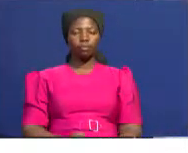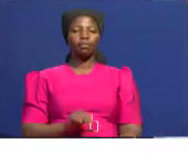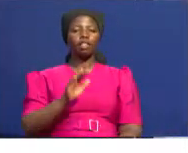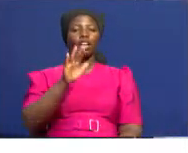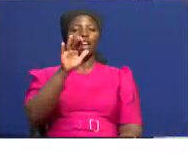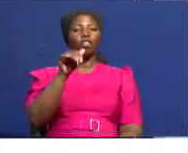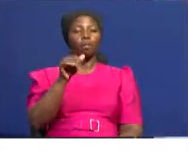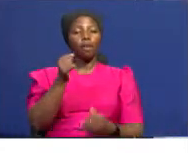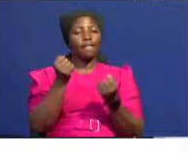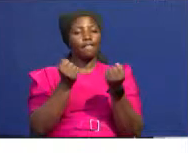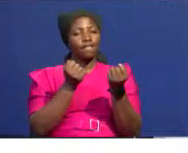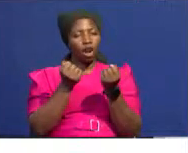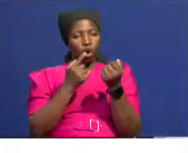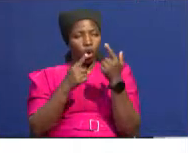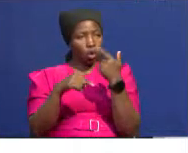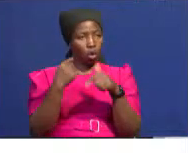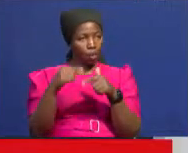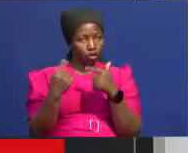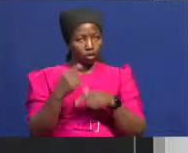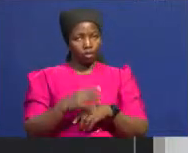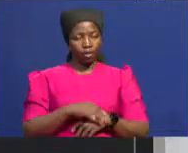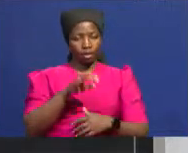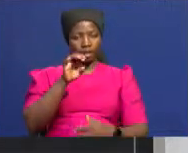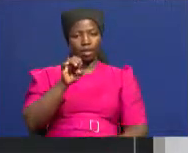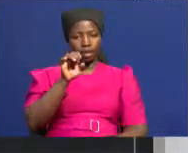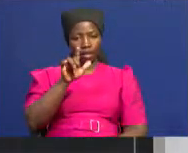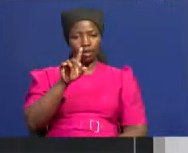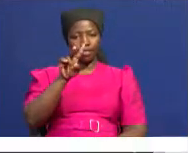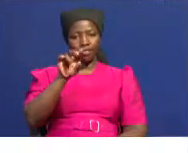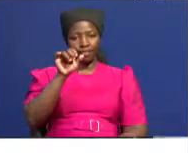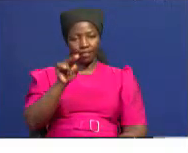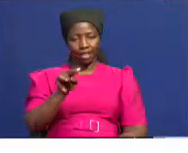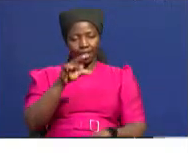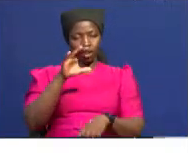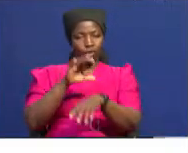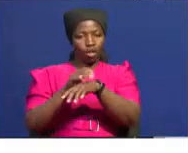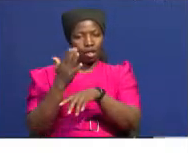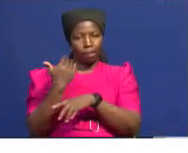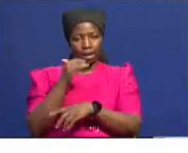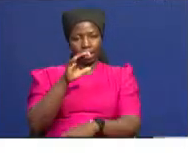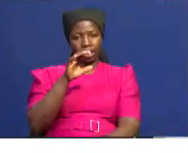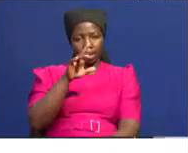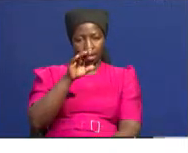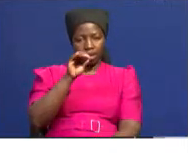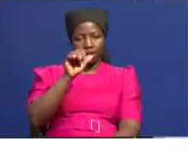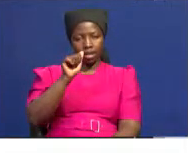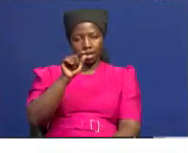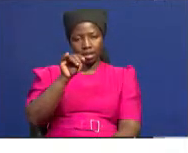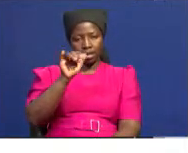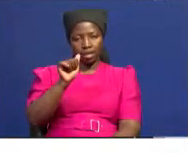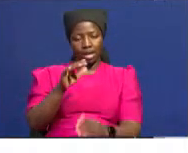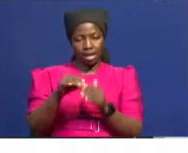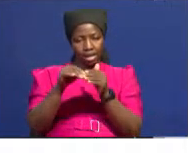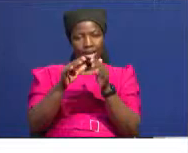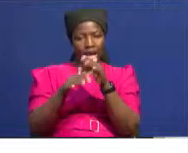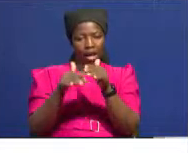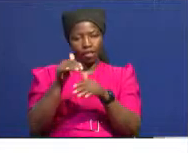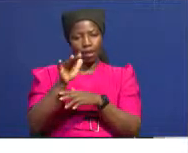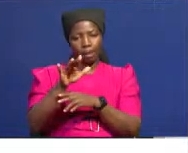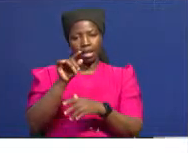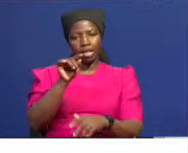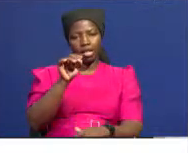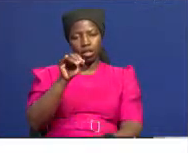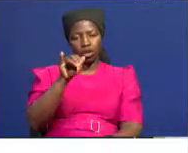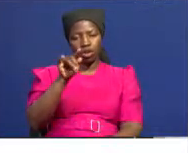From the motor rallying scene, Nelly Elfin Evans reclaimed the Croatia rally lead after his Toyota